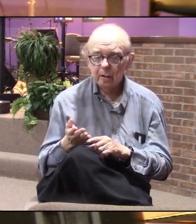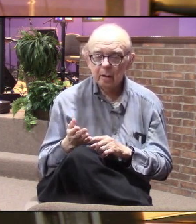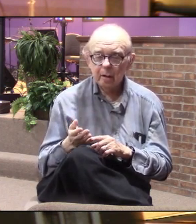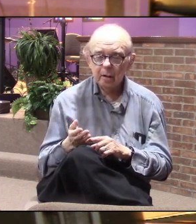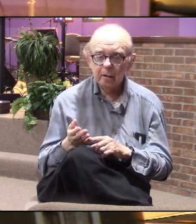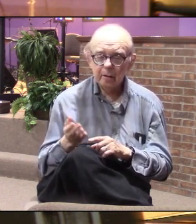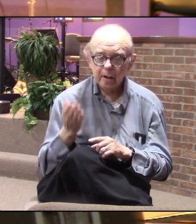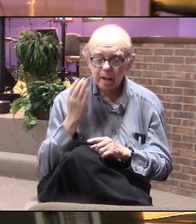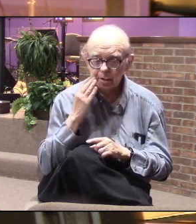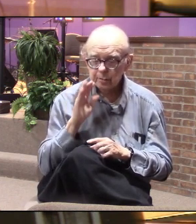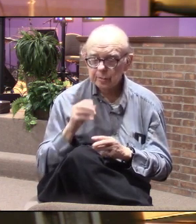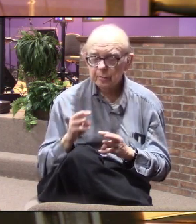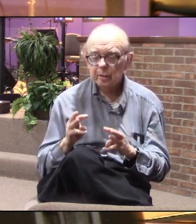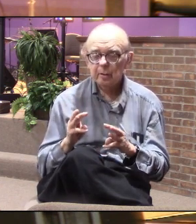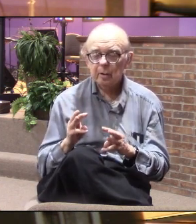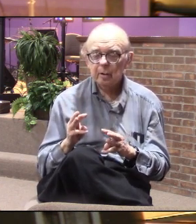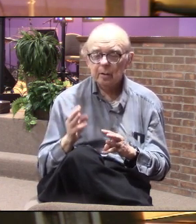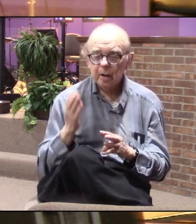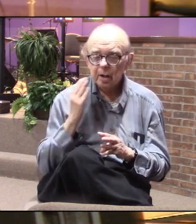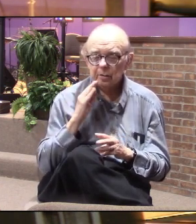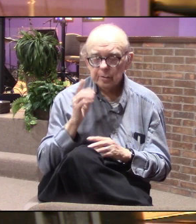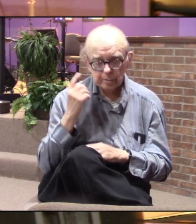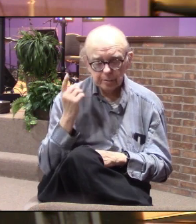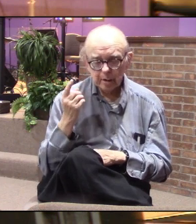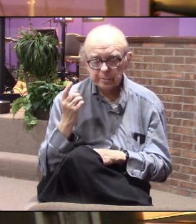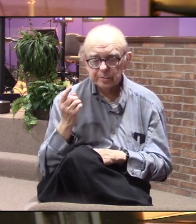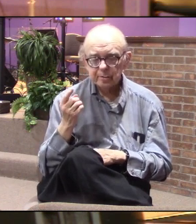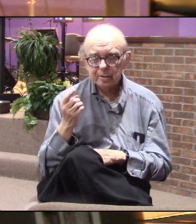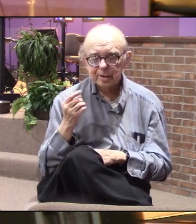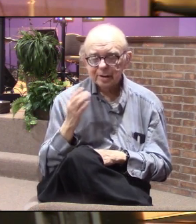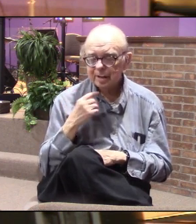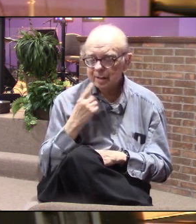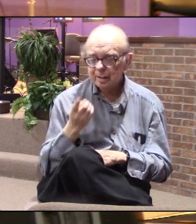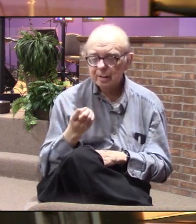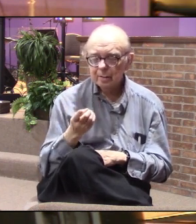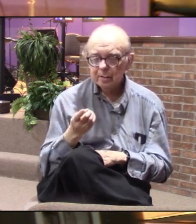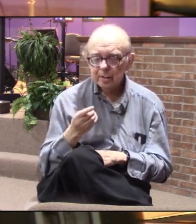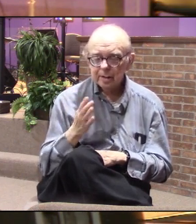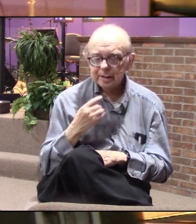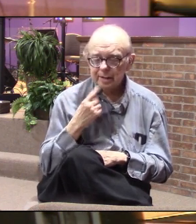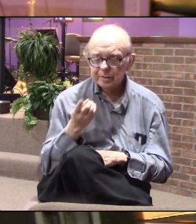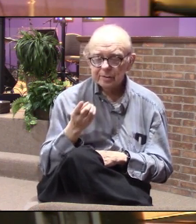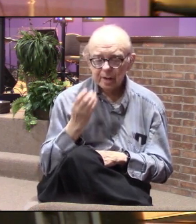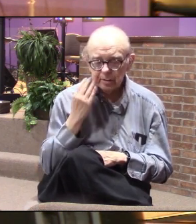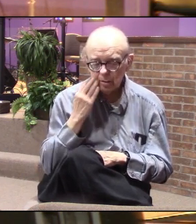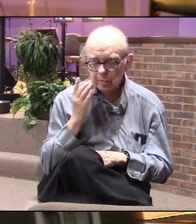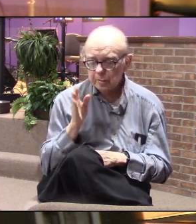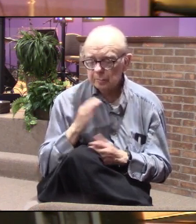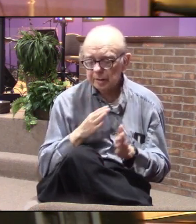I know your ways. I know your thoughts. I know your intentions.